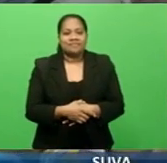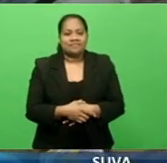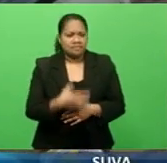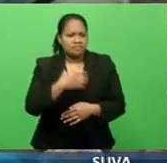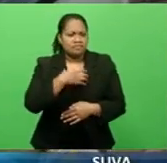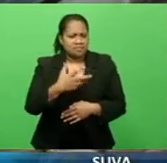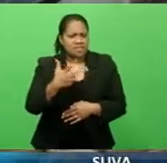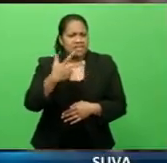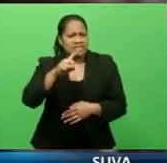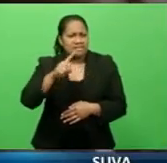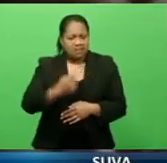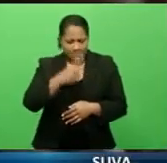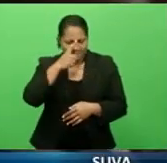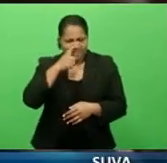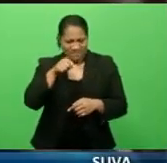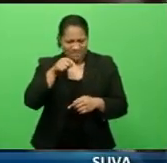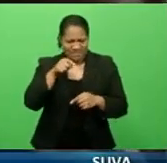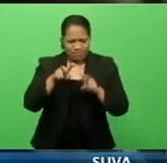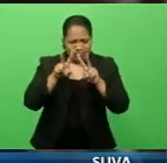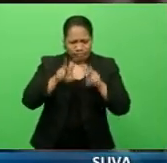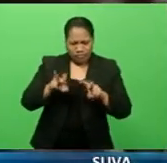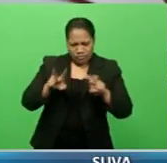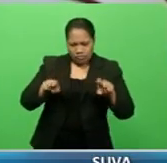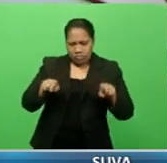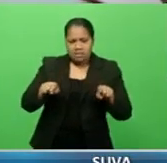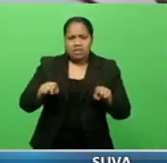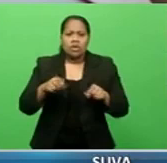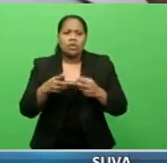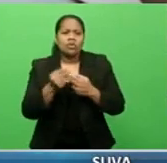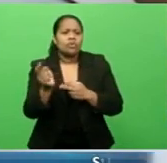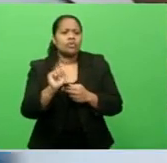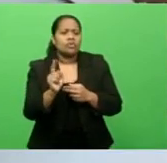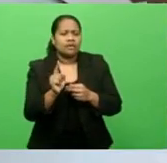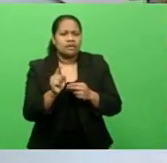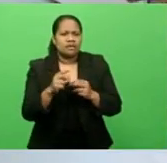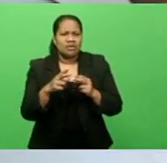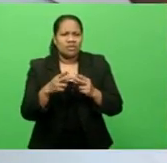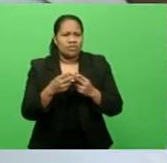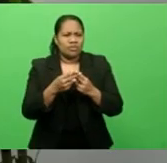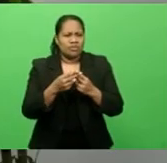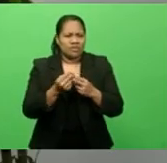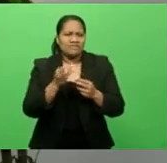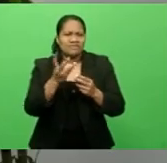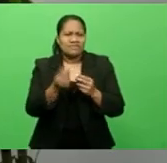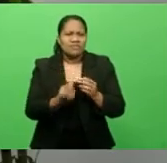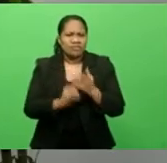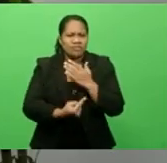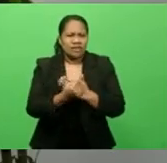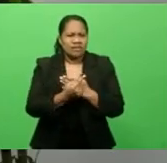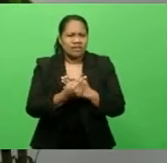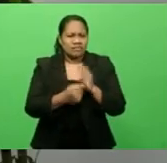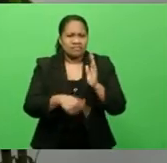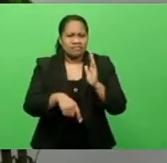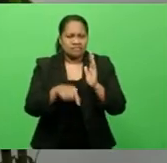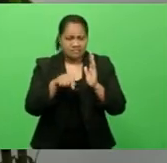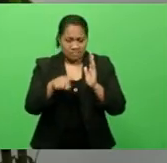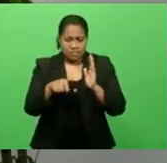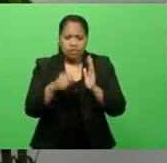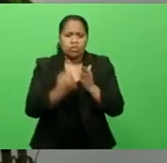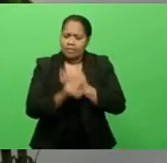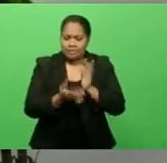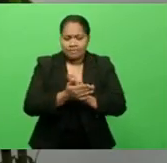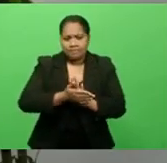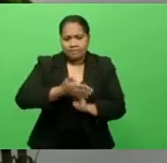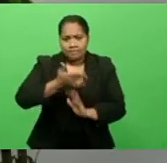8,000 inspections have been conducted with minimal breaches, especially during these difficult times. Compliance has been quite high. We've also seen a